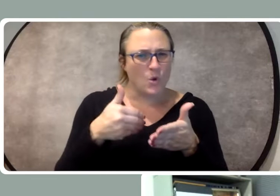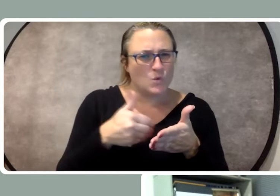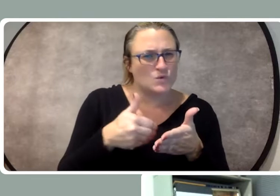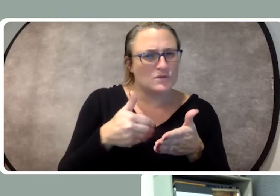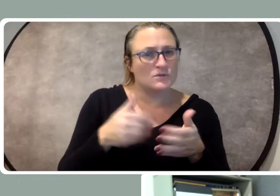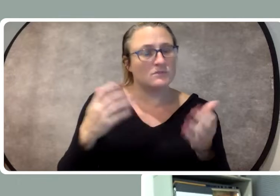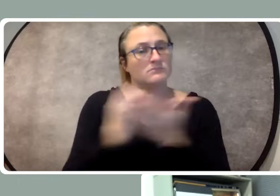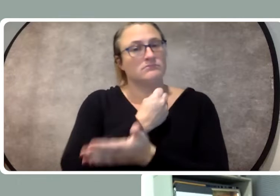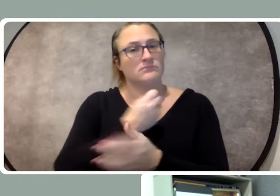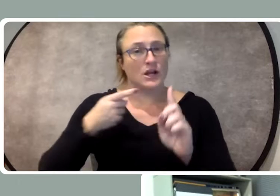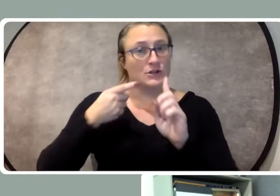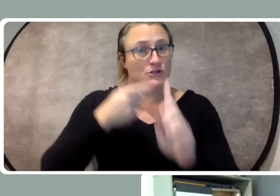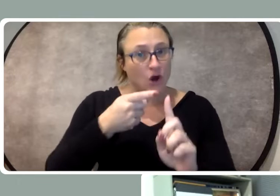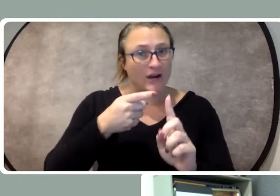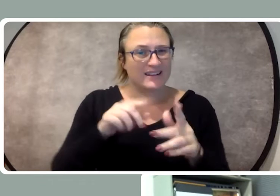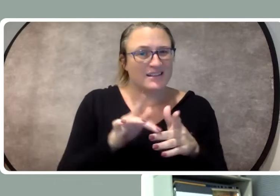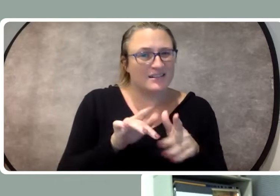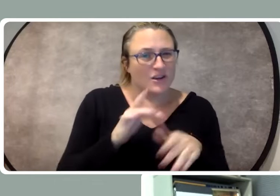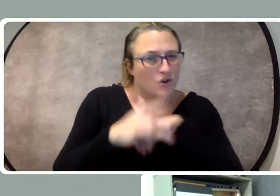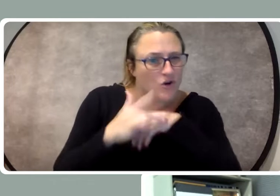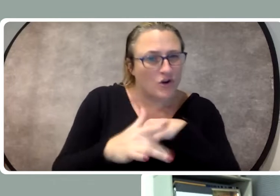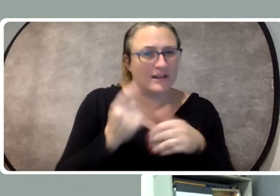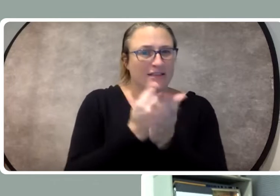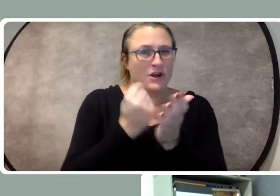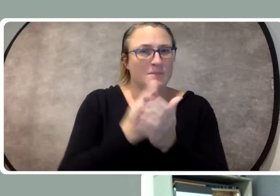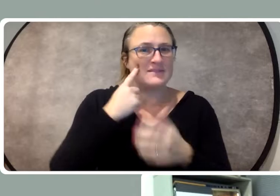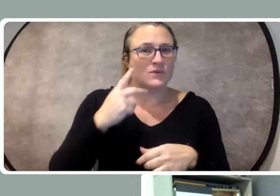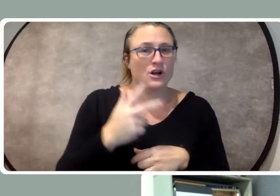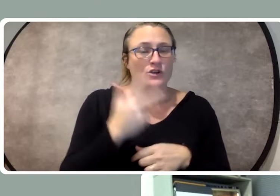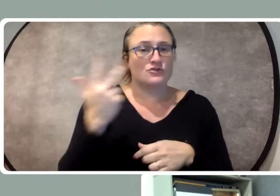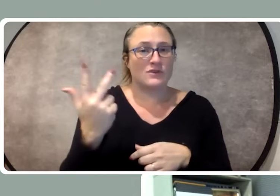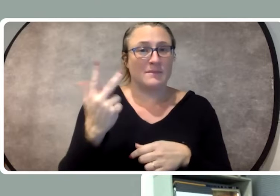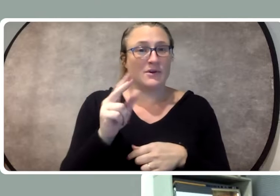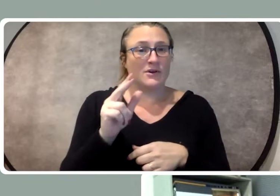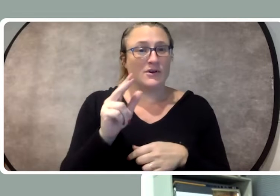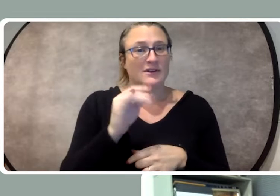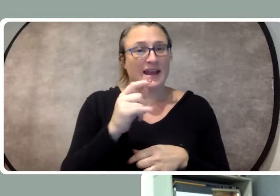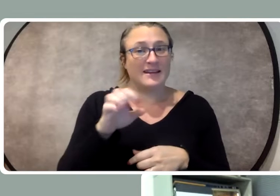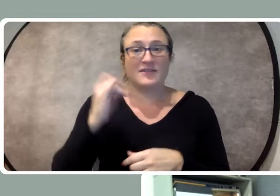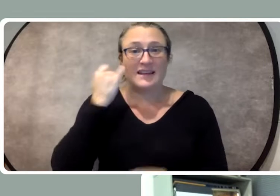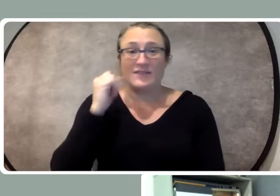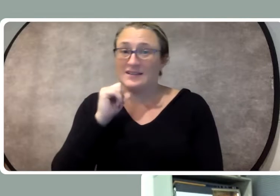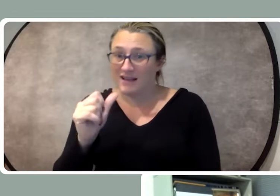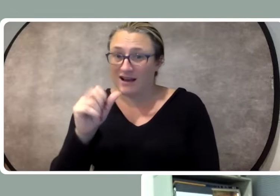for early stage triple negative breast cancer that is not BRCA positive?